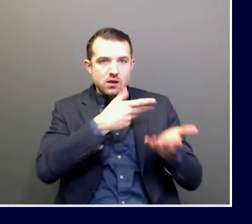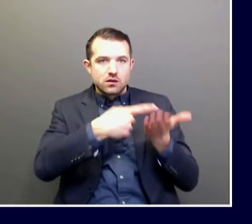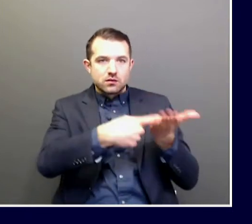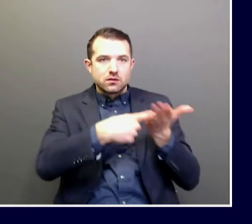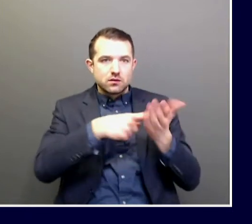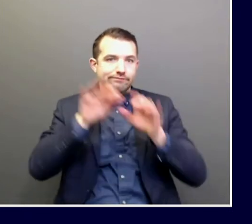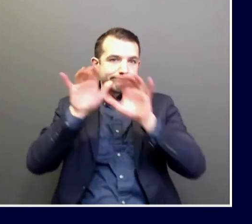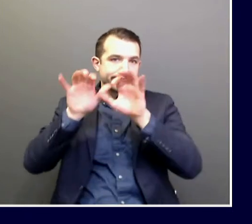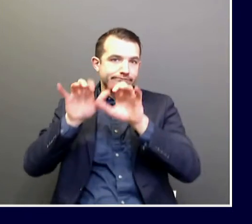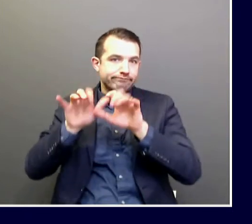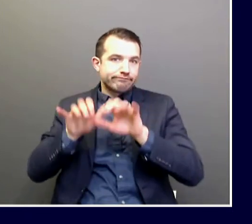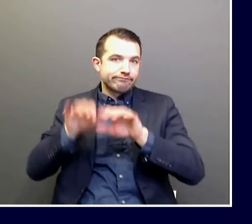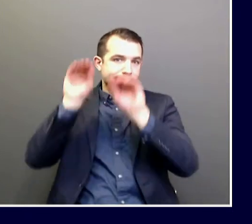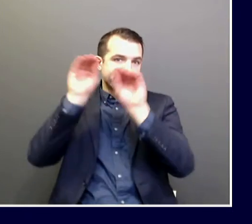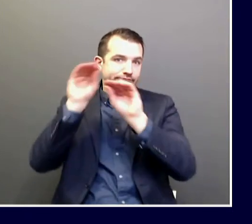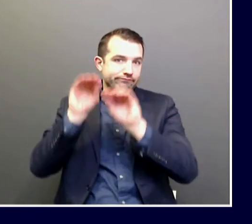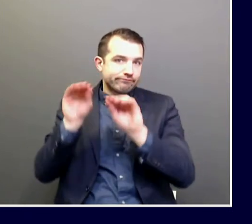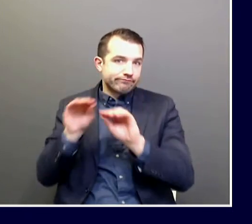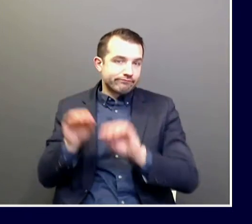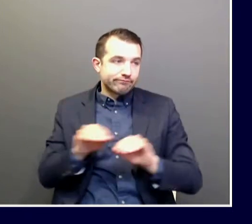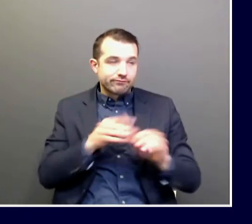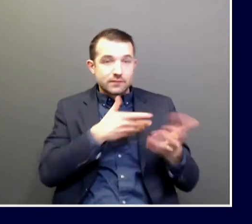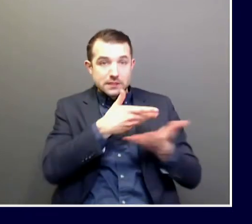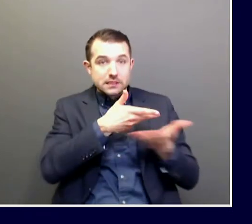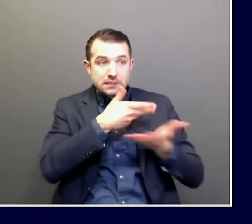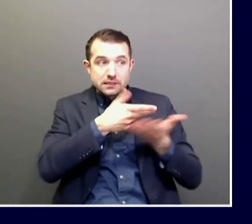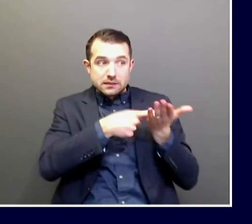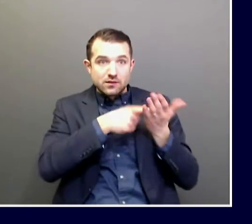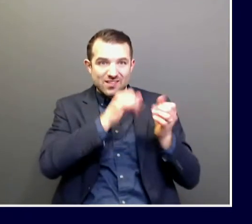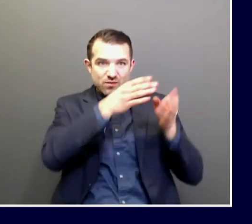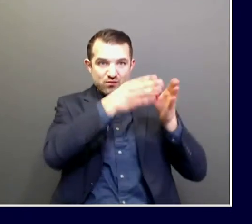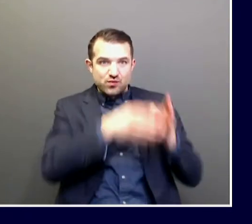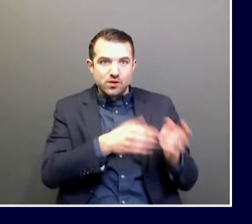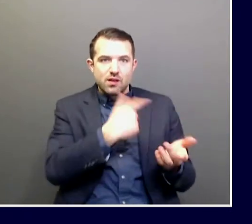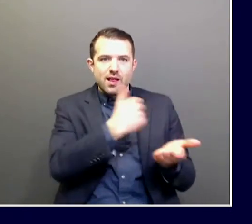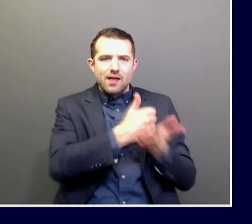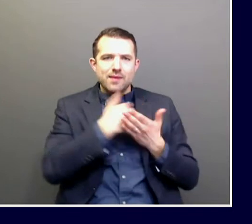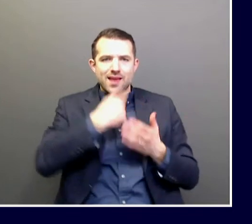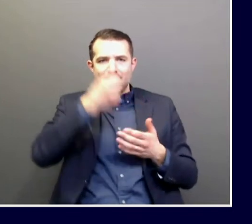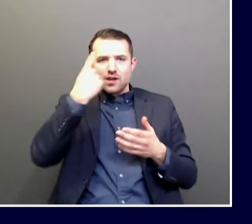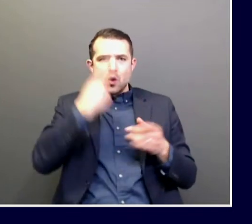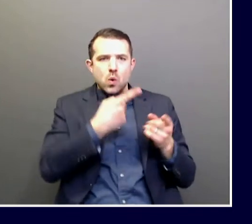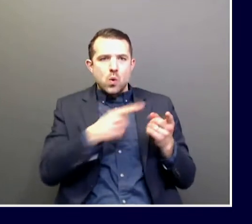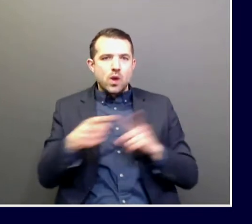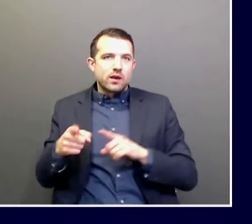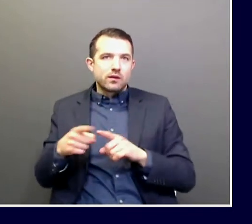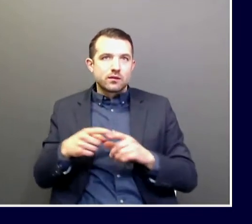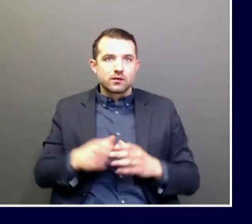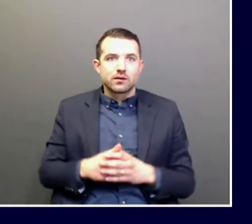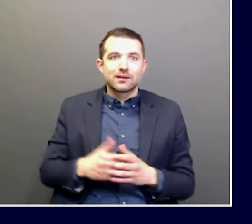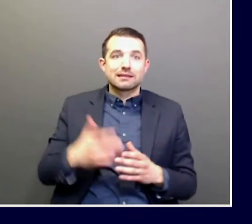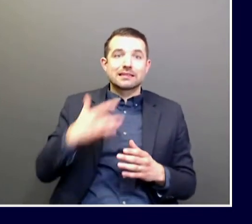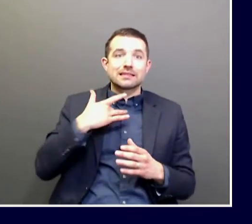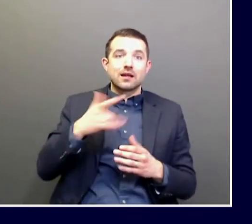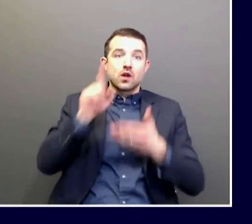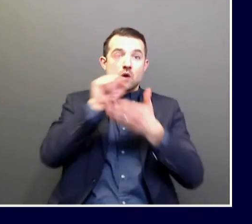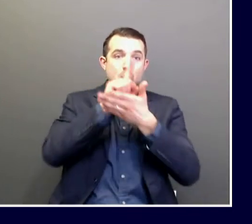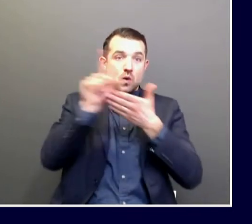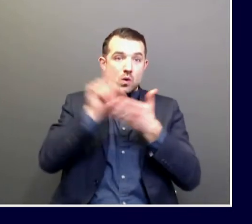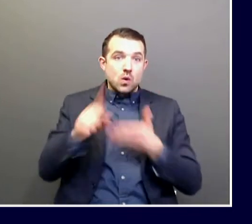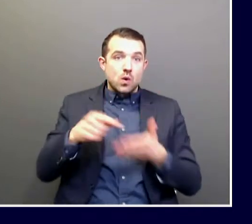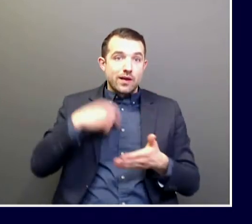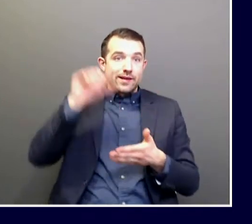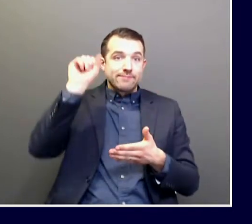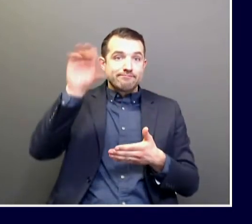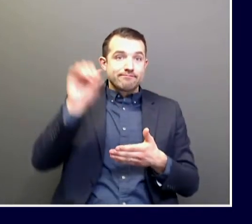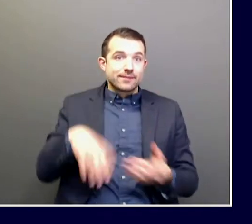us understand what was going on, and the data that we've talked about at these very briefings. When folks ask how many folks in this